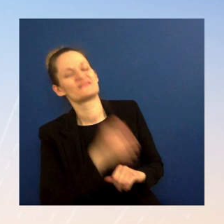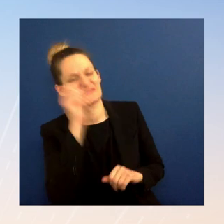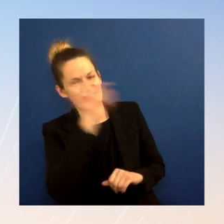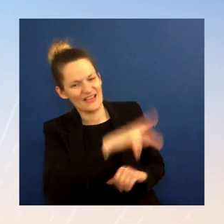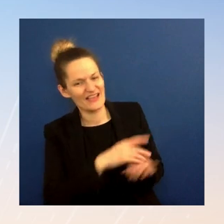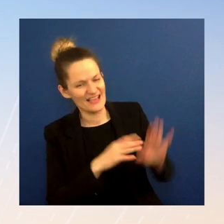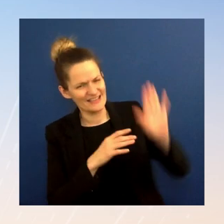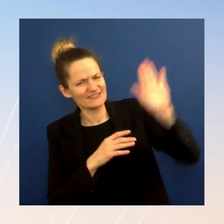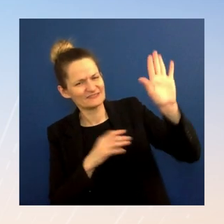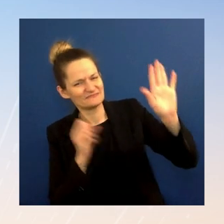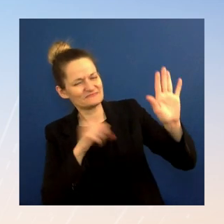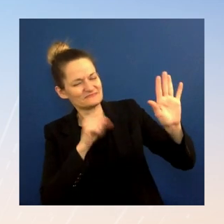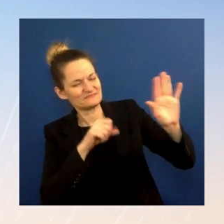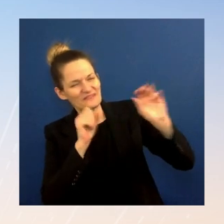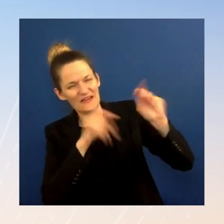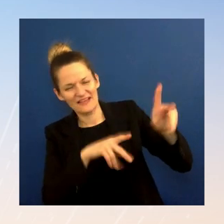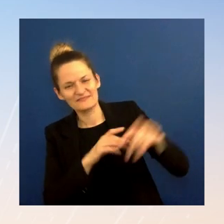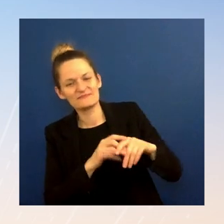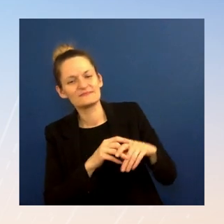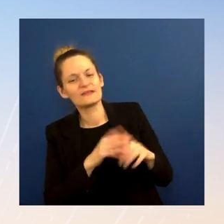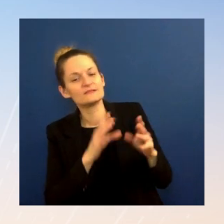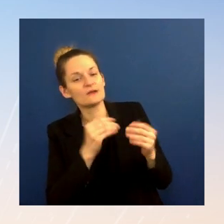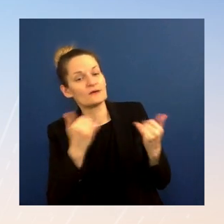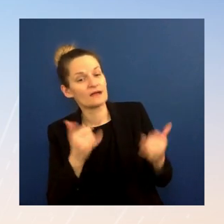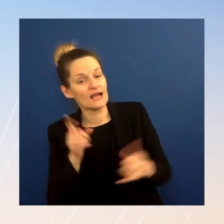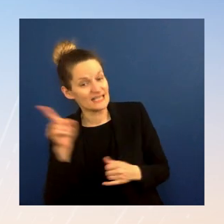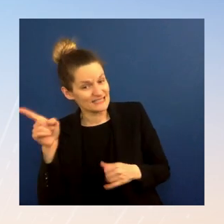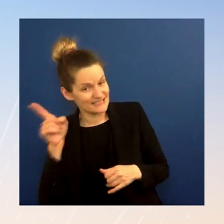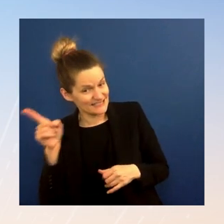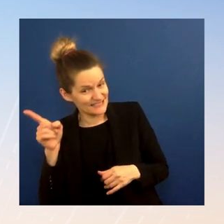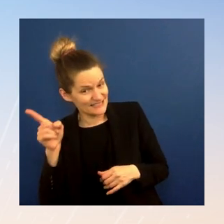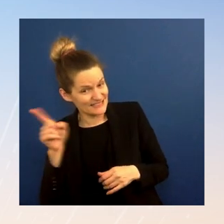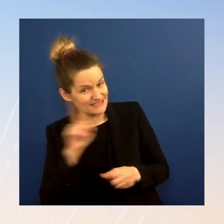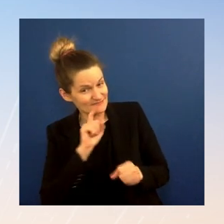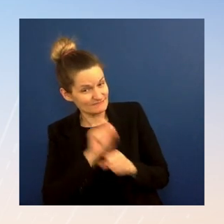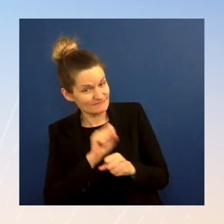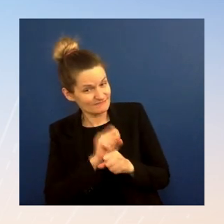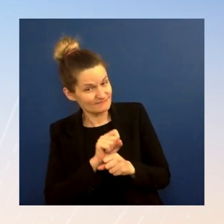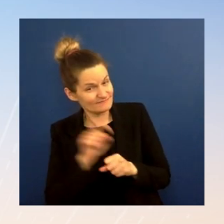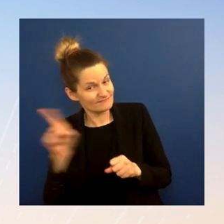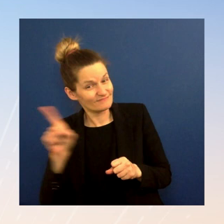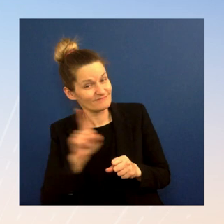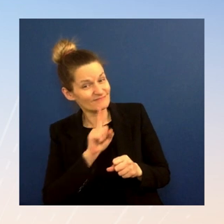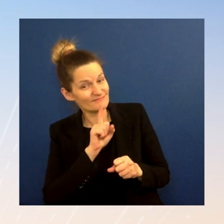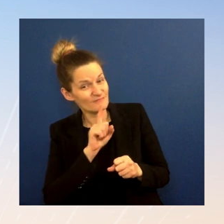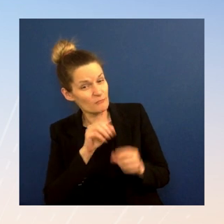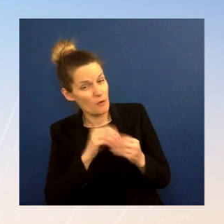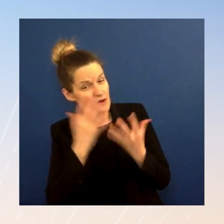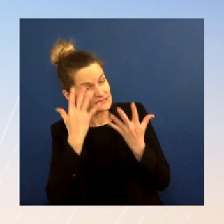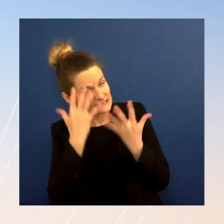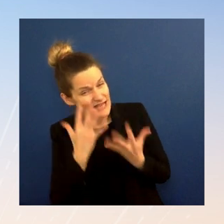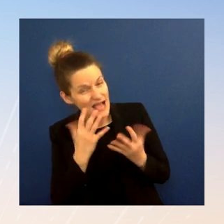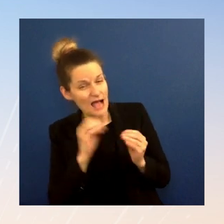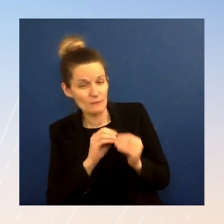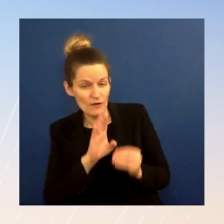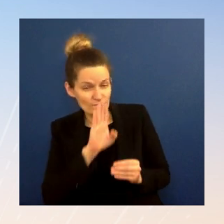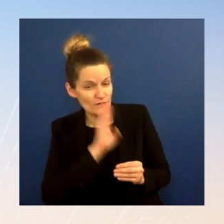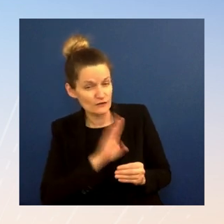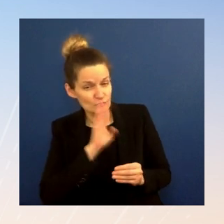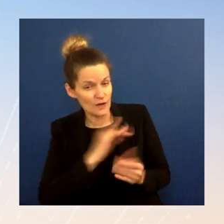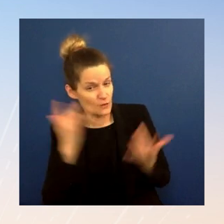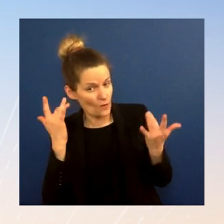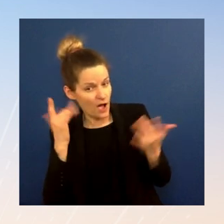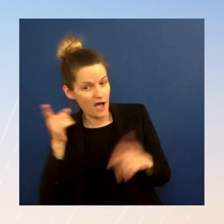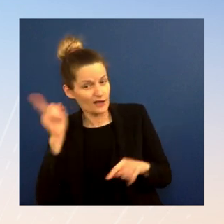express particular frustration or sadness that the Oval meeting had to become yet another Zoom meeting today? He was disappointed. He was looking forward to having the meeting